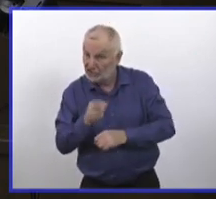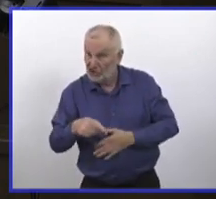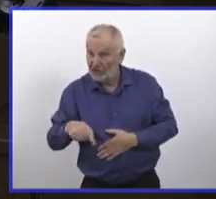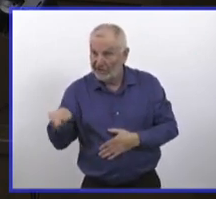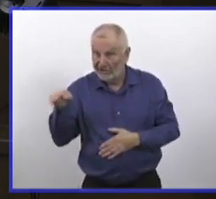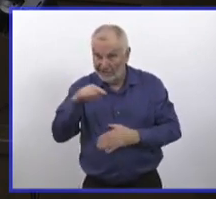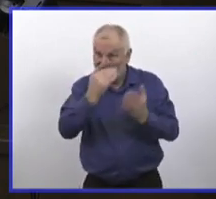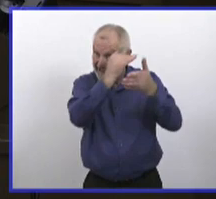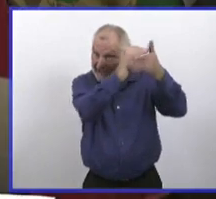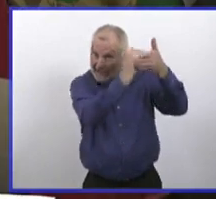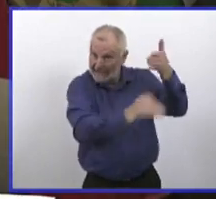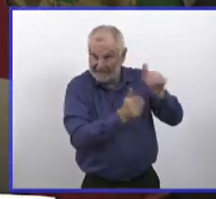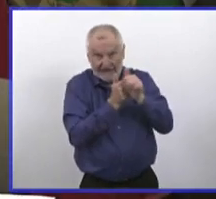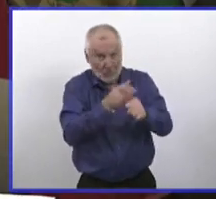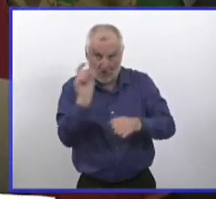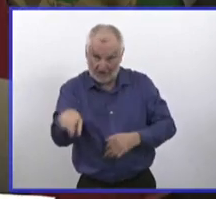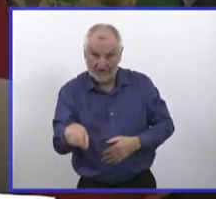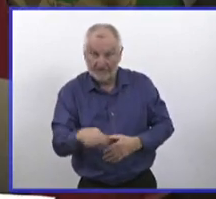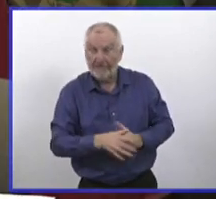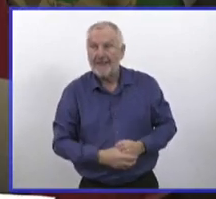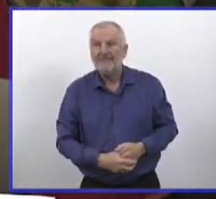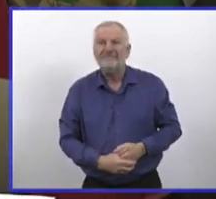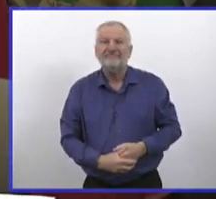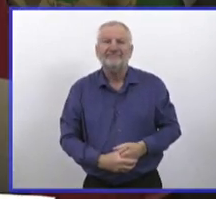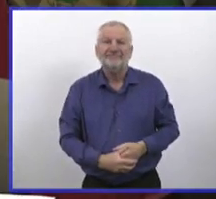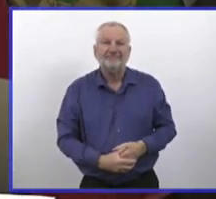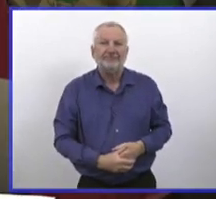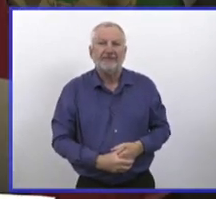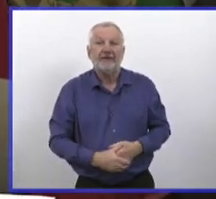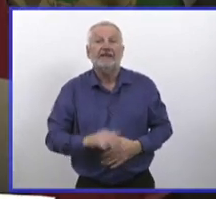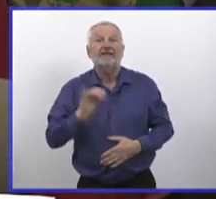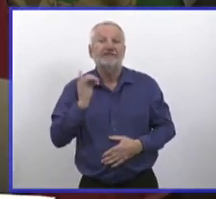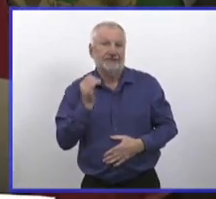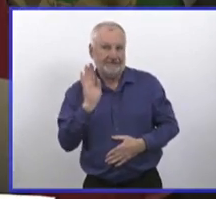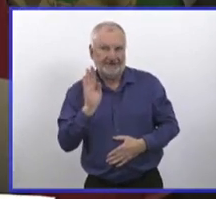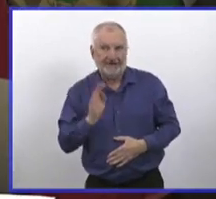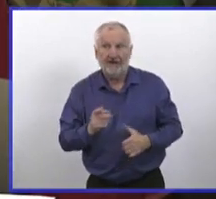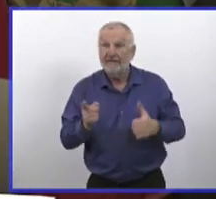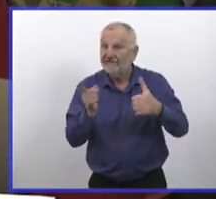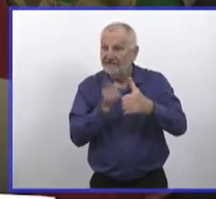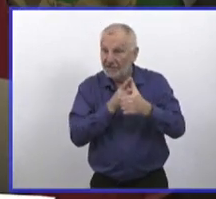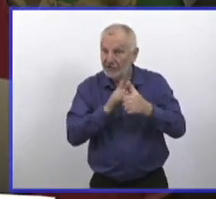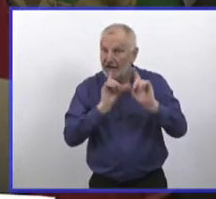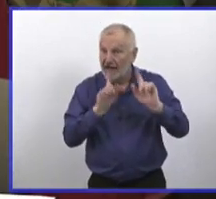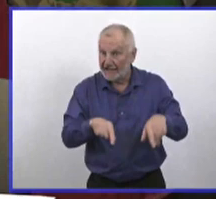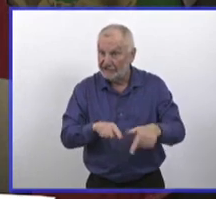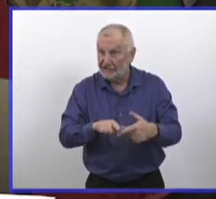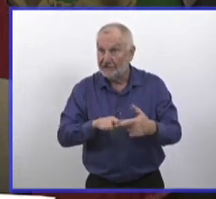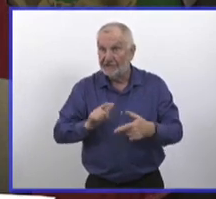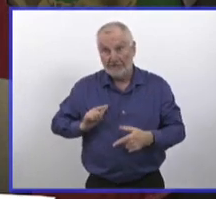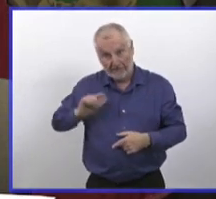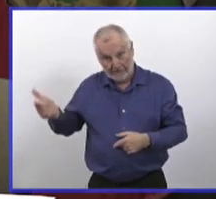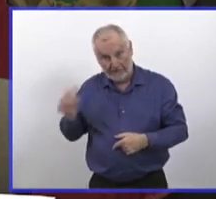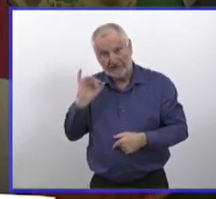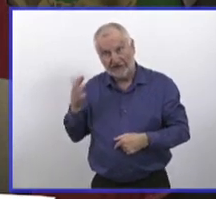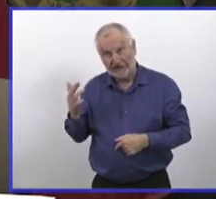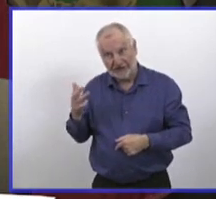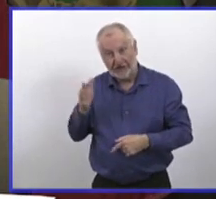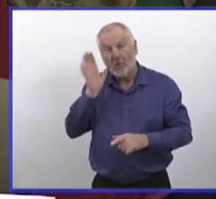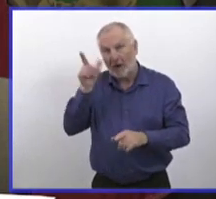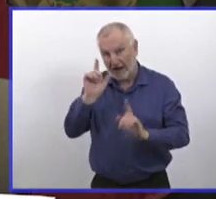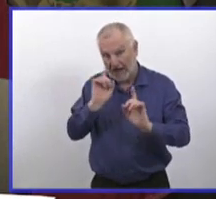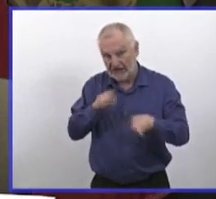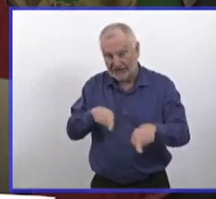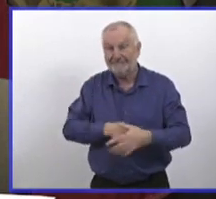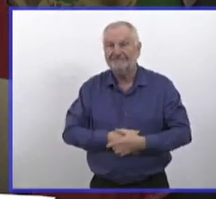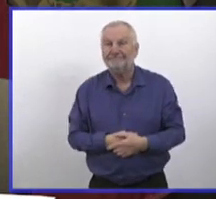So I'll answer the first part and then over to Dr. Reimer on patient rosters. When we were first planning for this model,